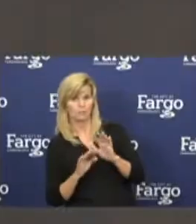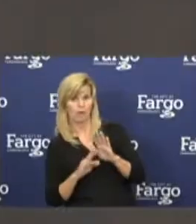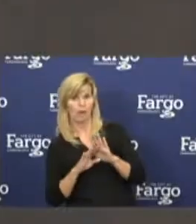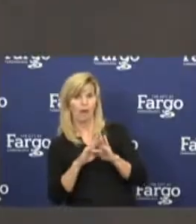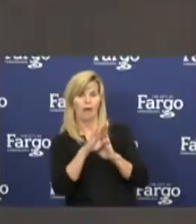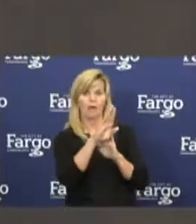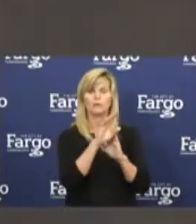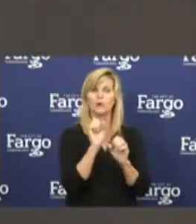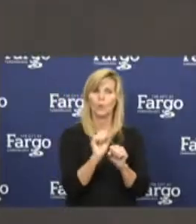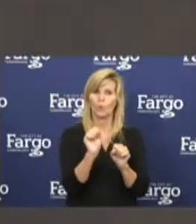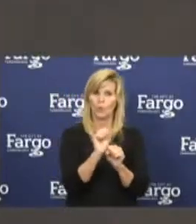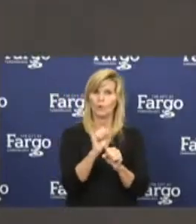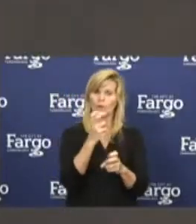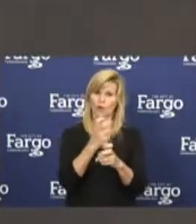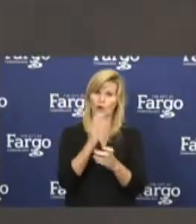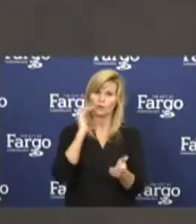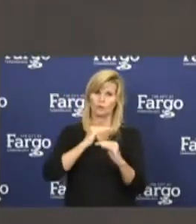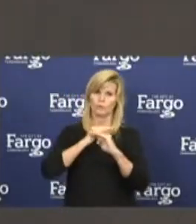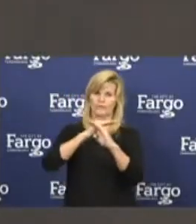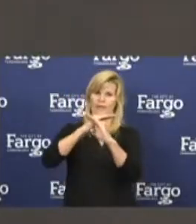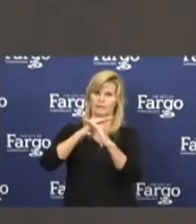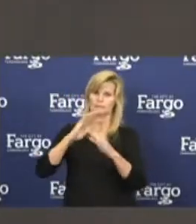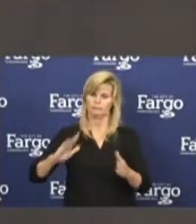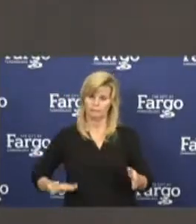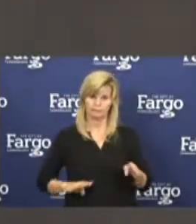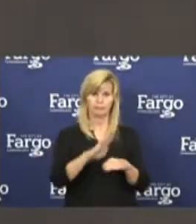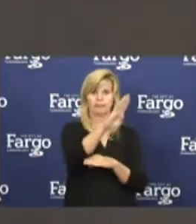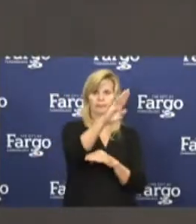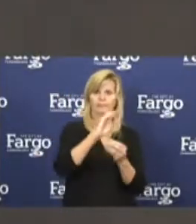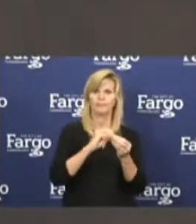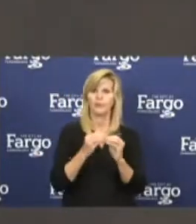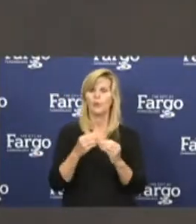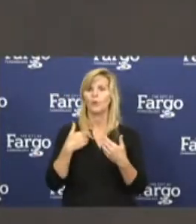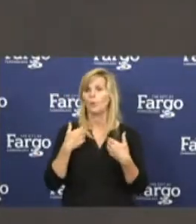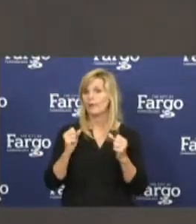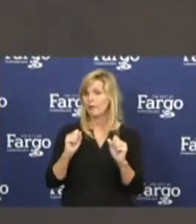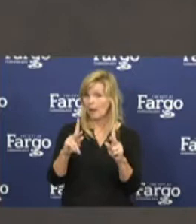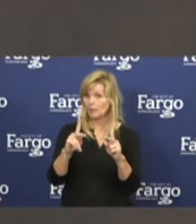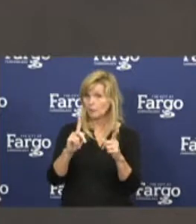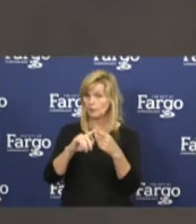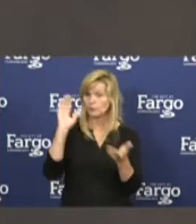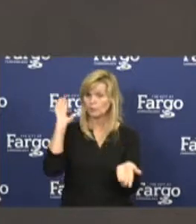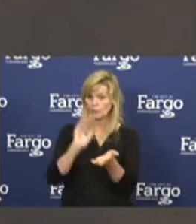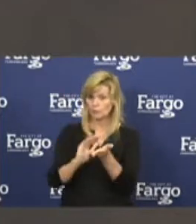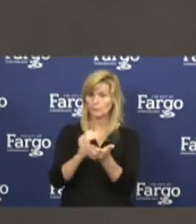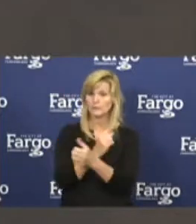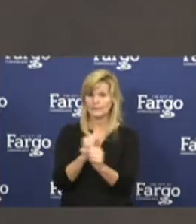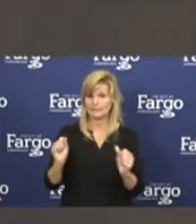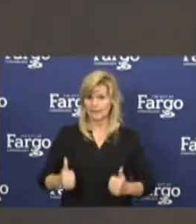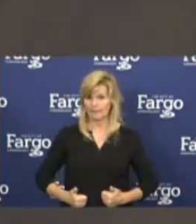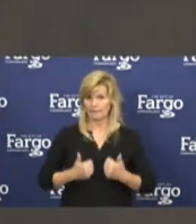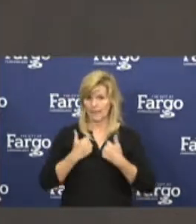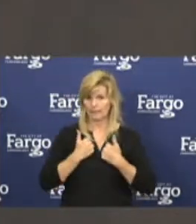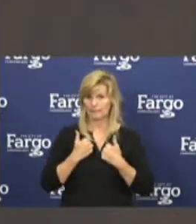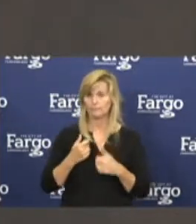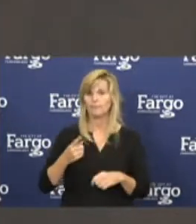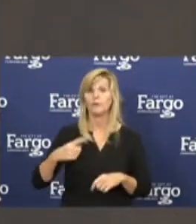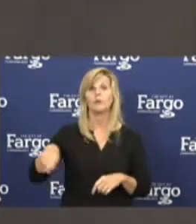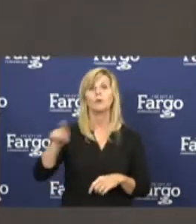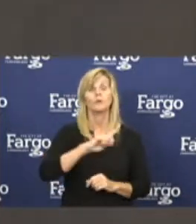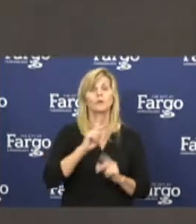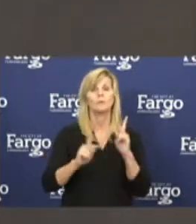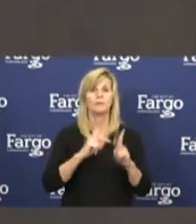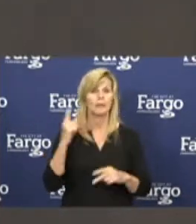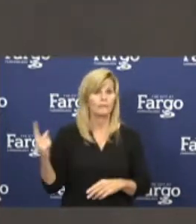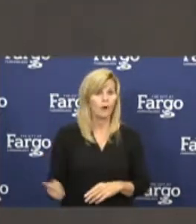working very hard at this. We have an opportunity to minimize the wave and save lives. We, the people, as always,